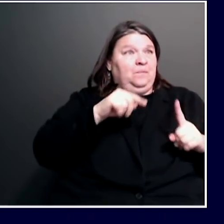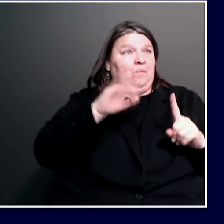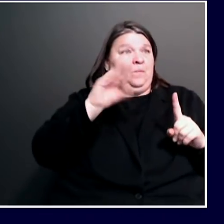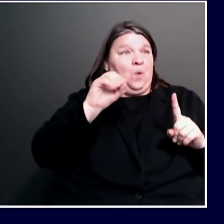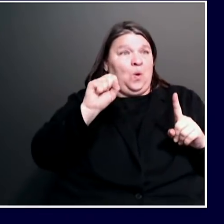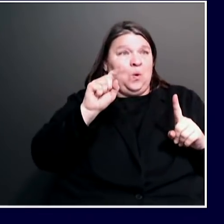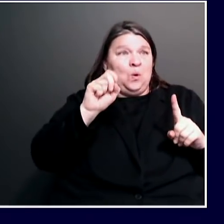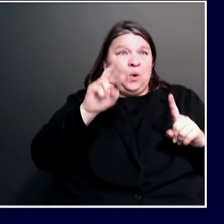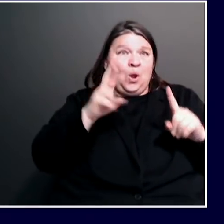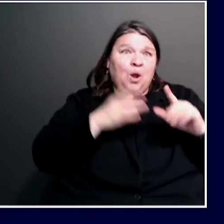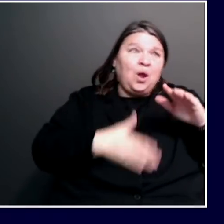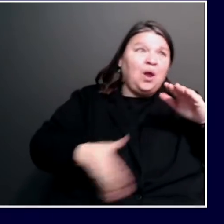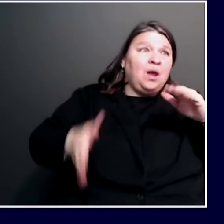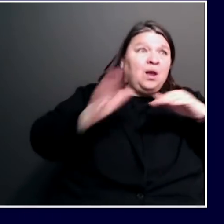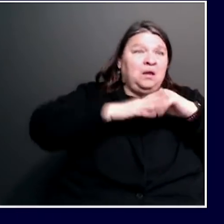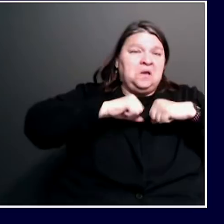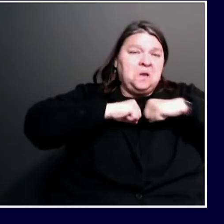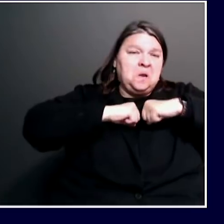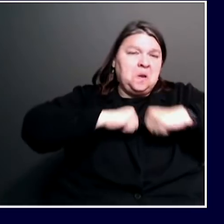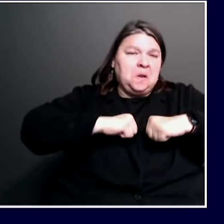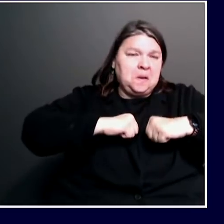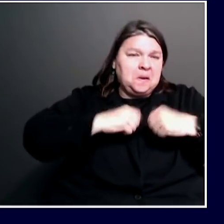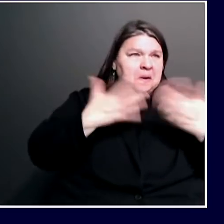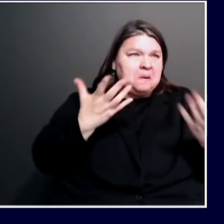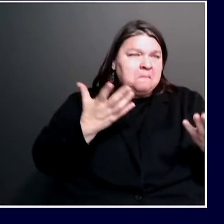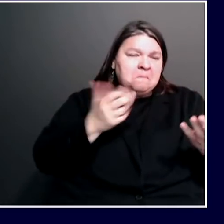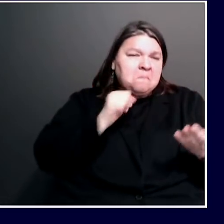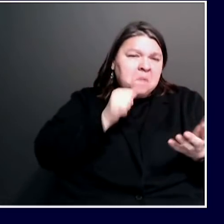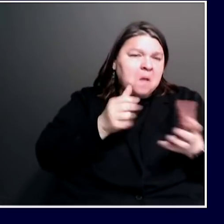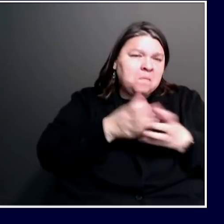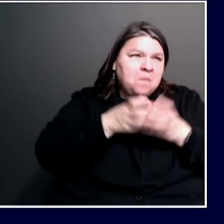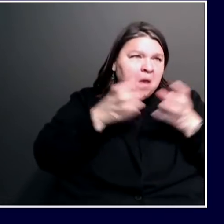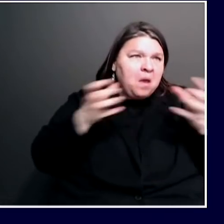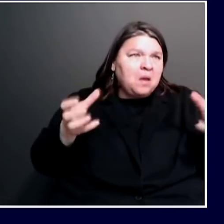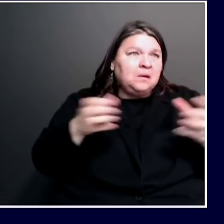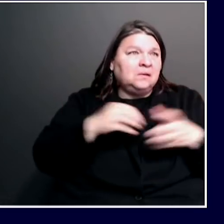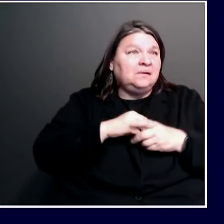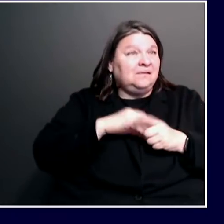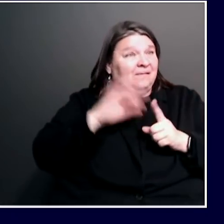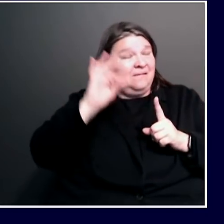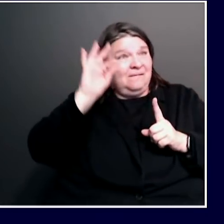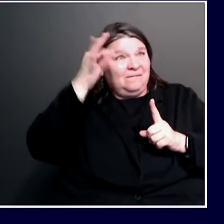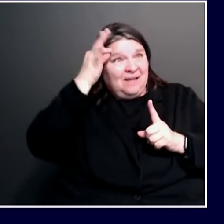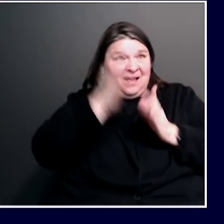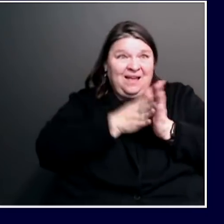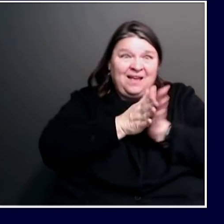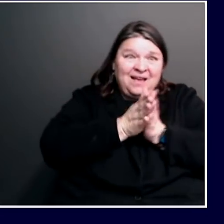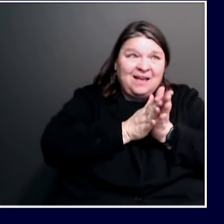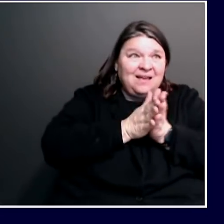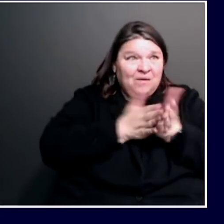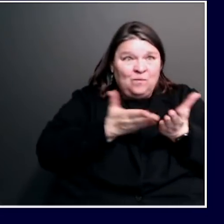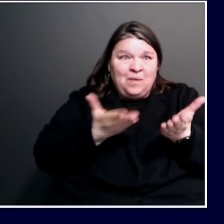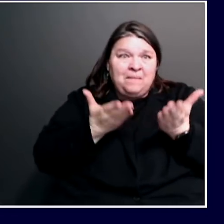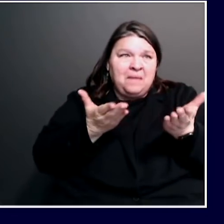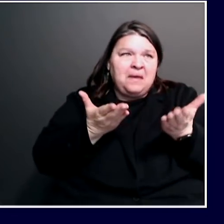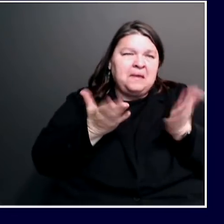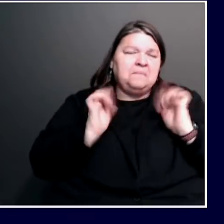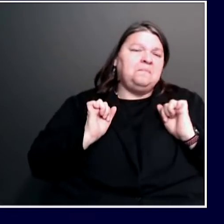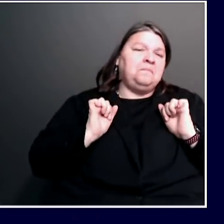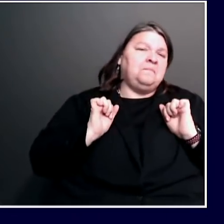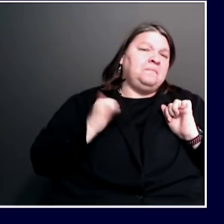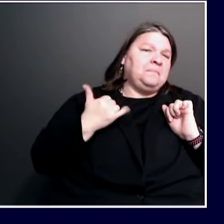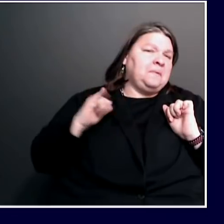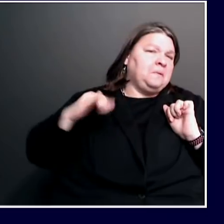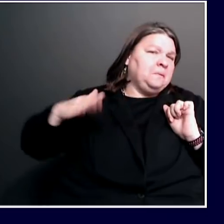of the first booster, I haven't heard of a lot of enthusiasm toward moving toward that fourth shot. It's too early to say for sure. Things